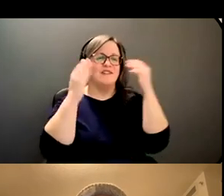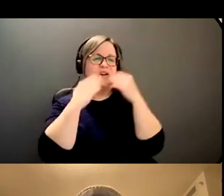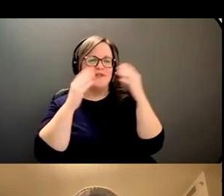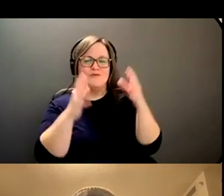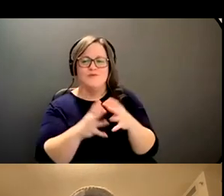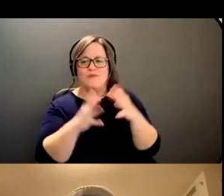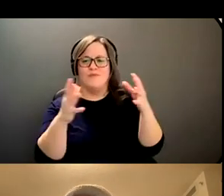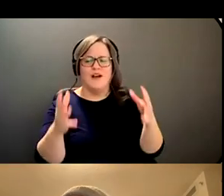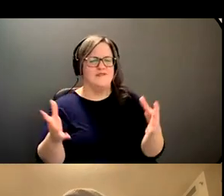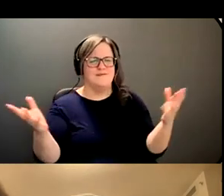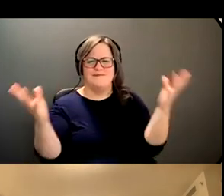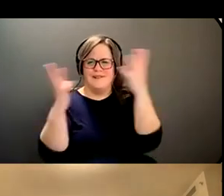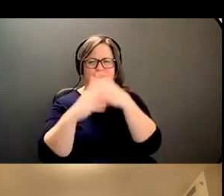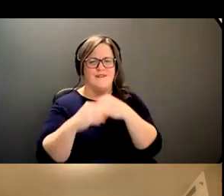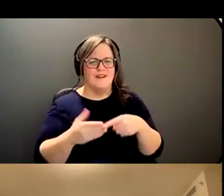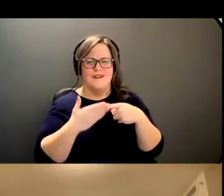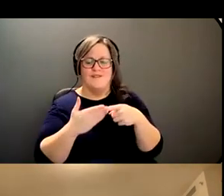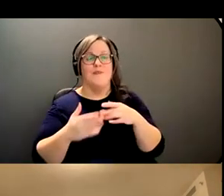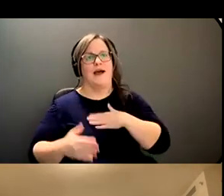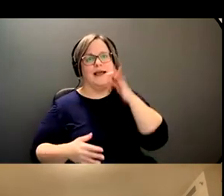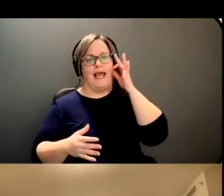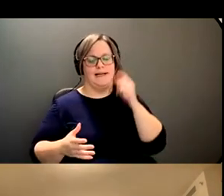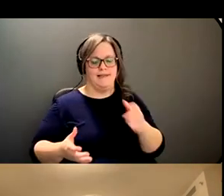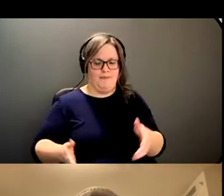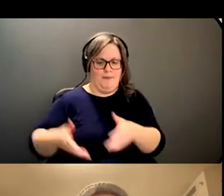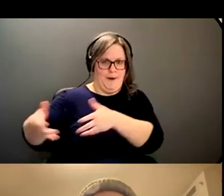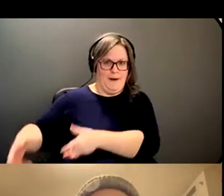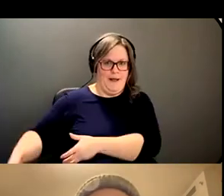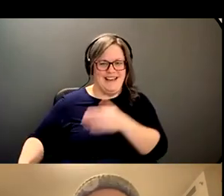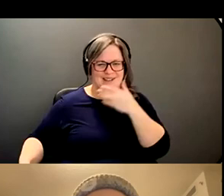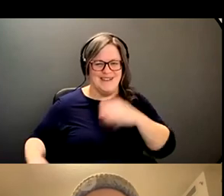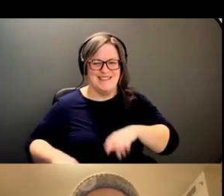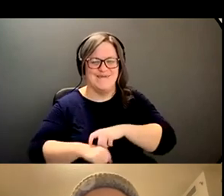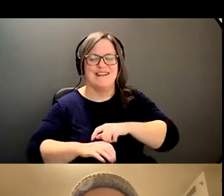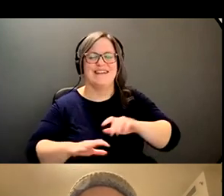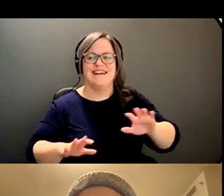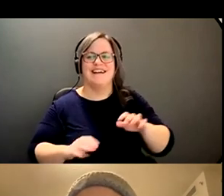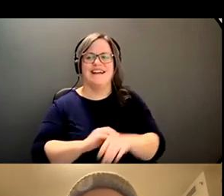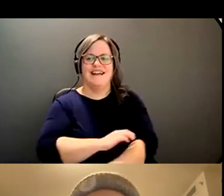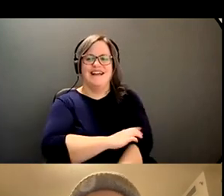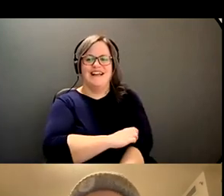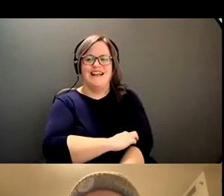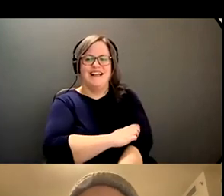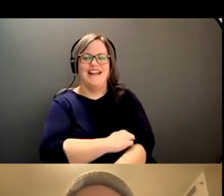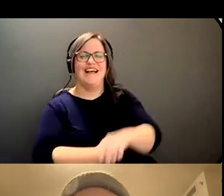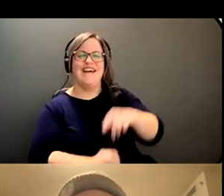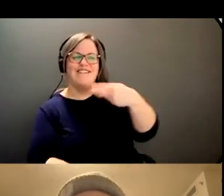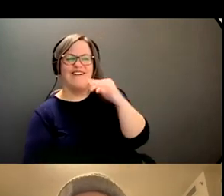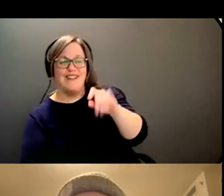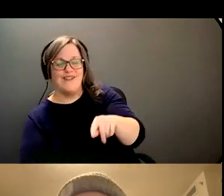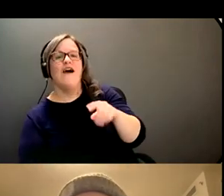lovely conversation. I'm just gonna put my cat down. Great timing. And thank you. Fourth panelist.